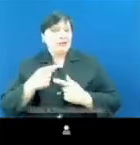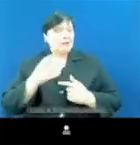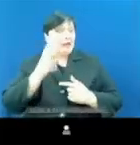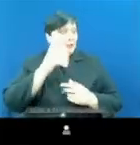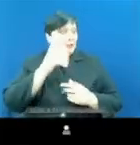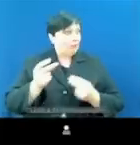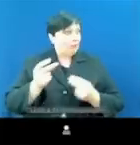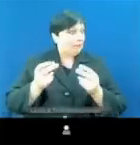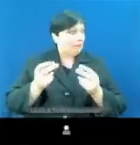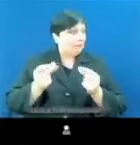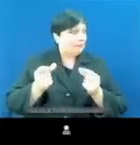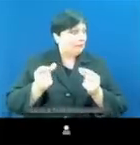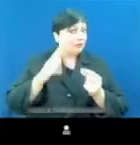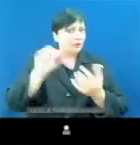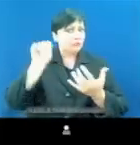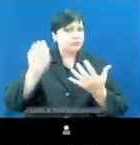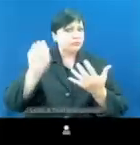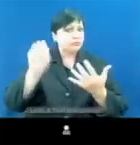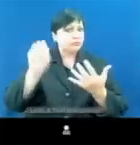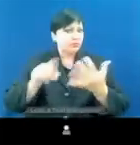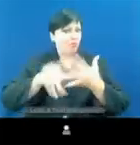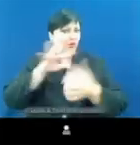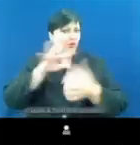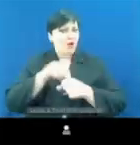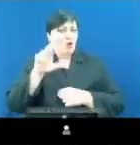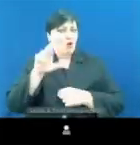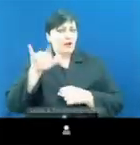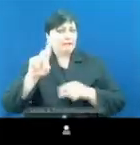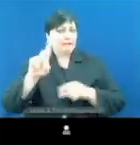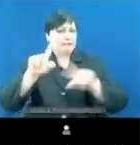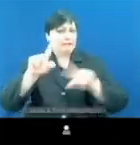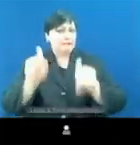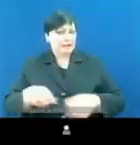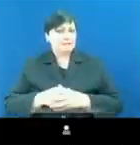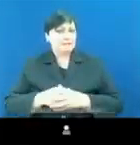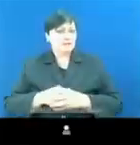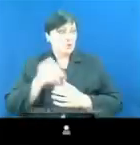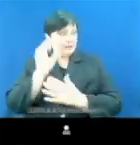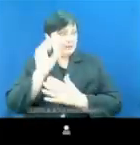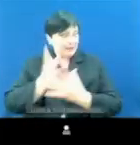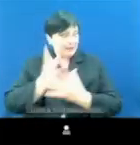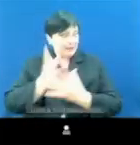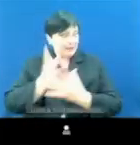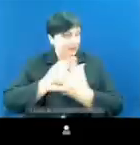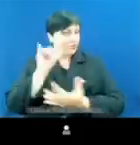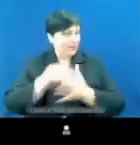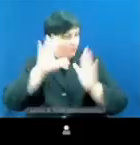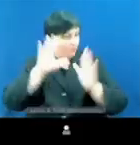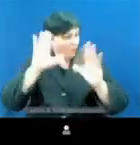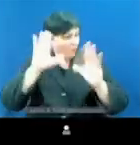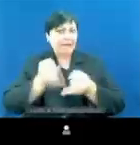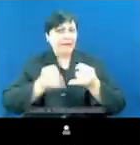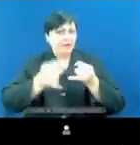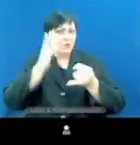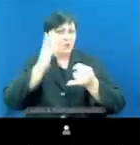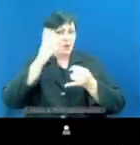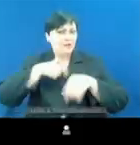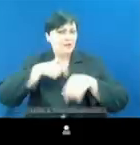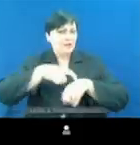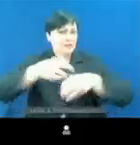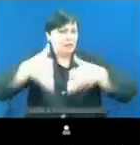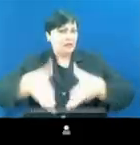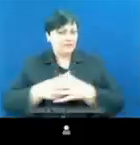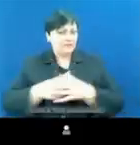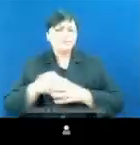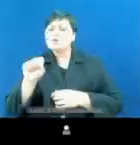RID exam so that we can get through this and hopefully have a little bit of time at the end. So Steve